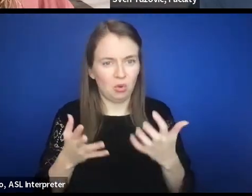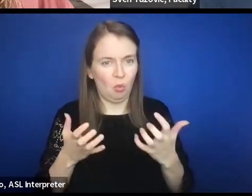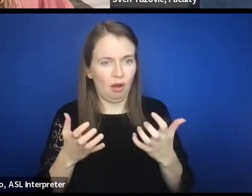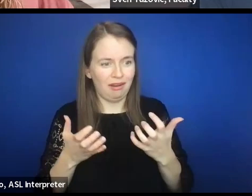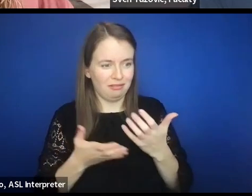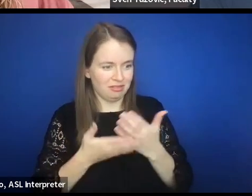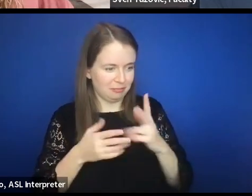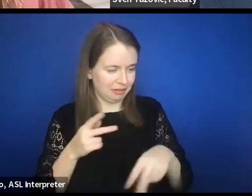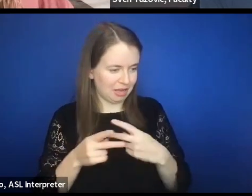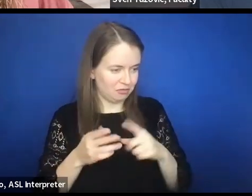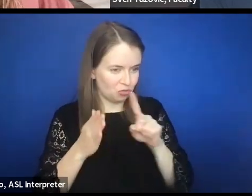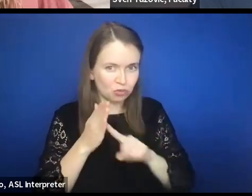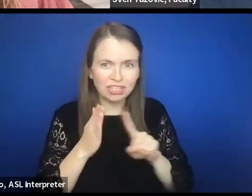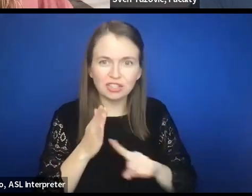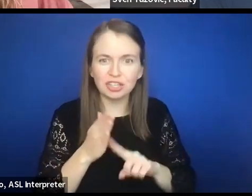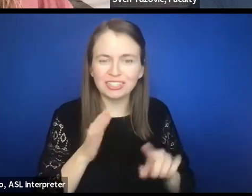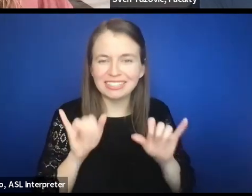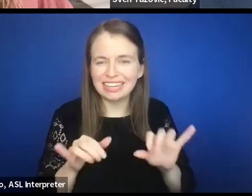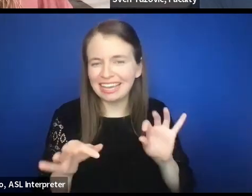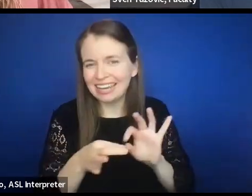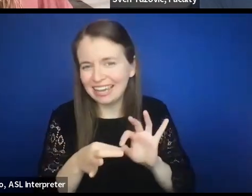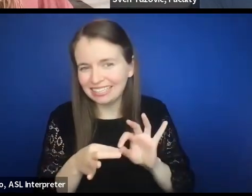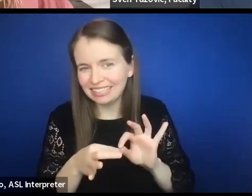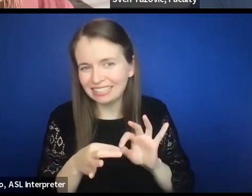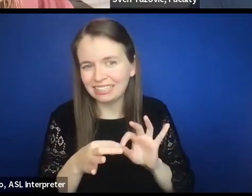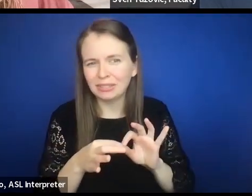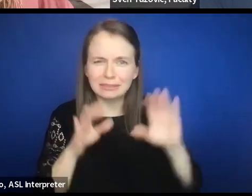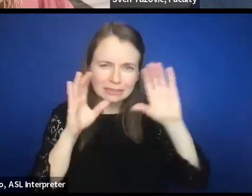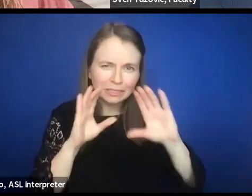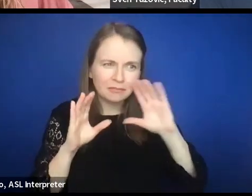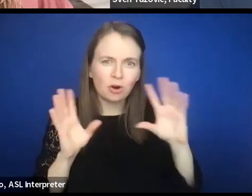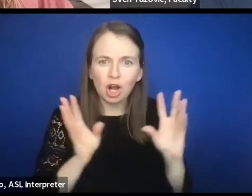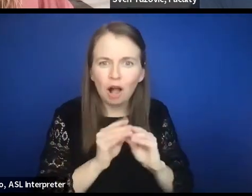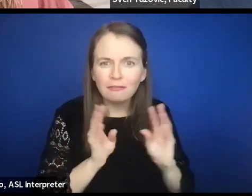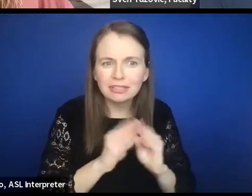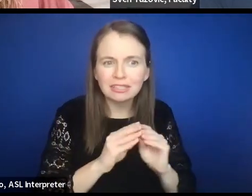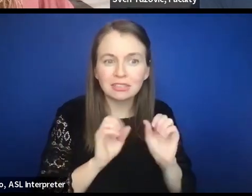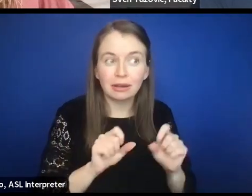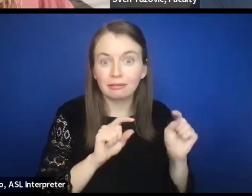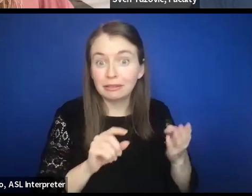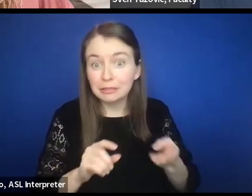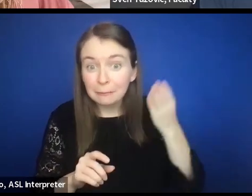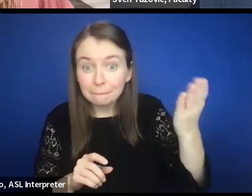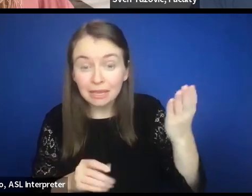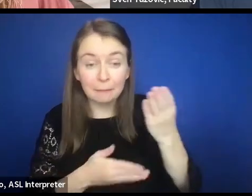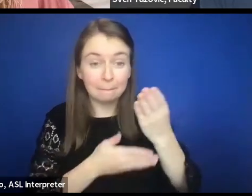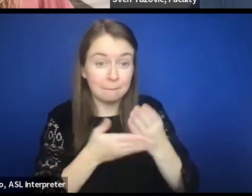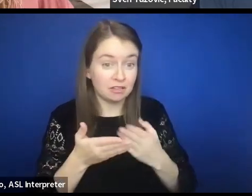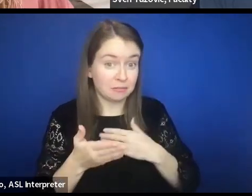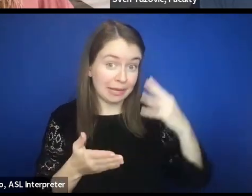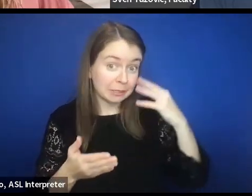of research and stay connected. So that's why I was looking for conferences where I could submit parts of